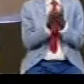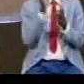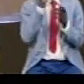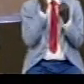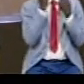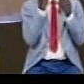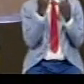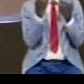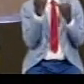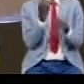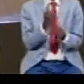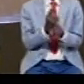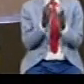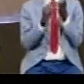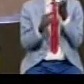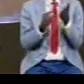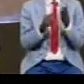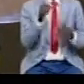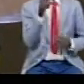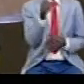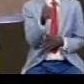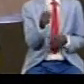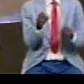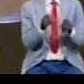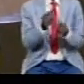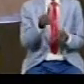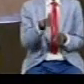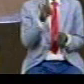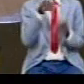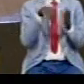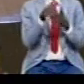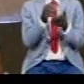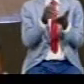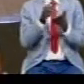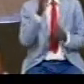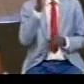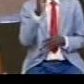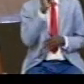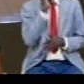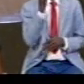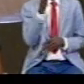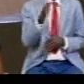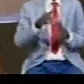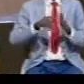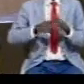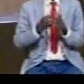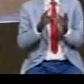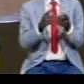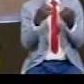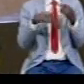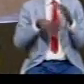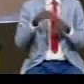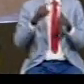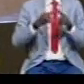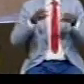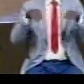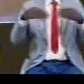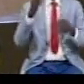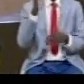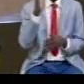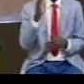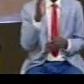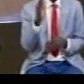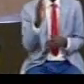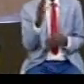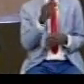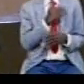right now, and as you find the testimony has taken place, start coming out here. Start coming out. And those who have given their lives to the Lord Jesus Christ, you don't need